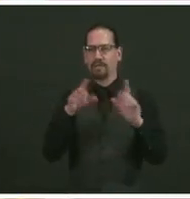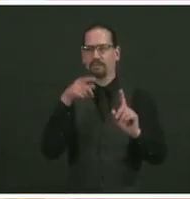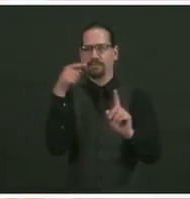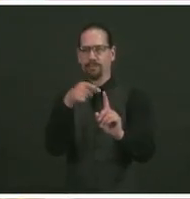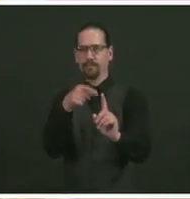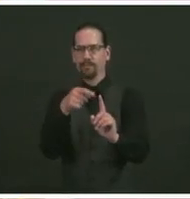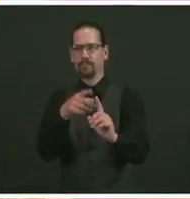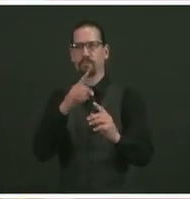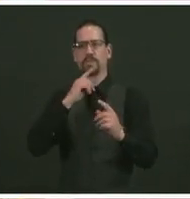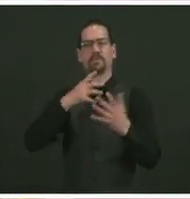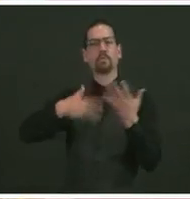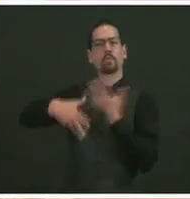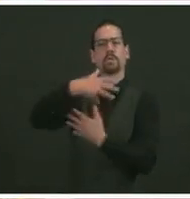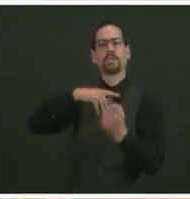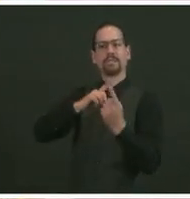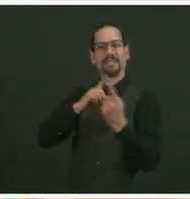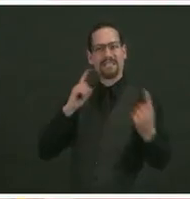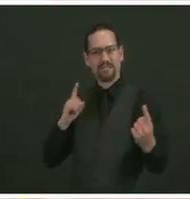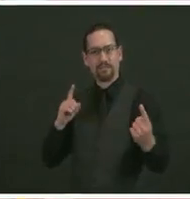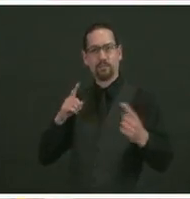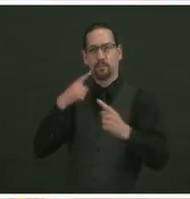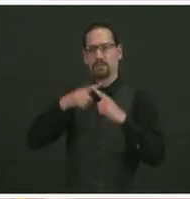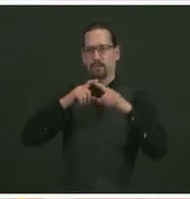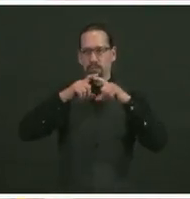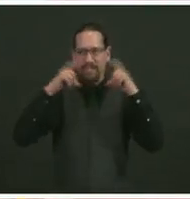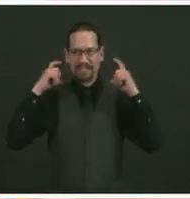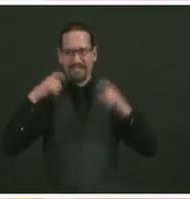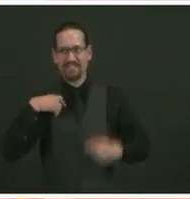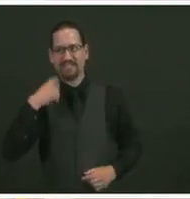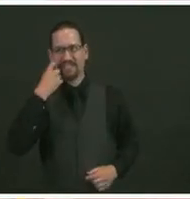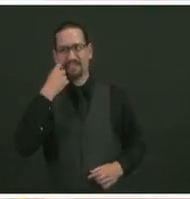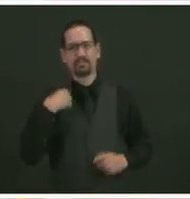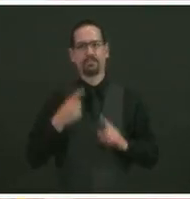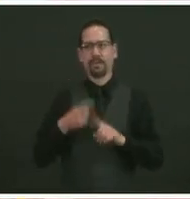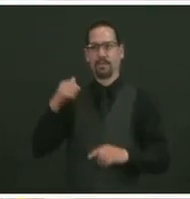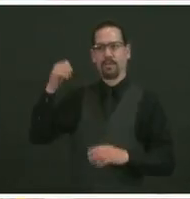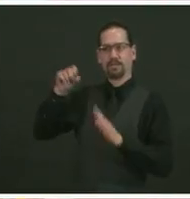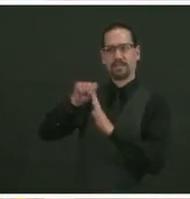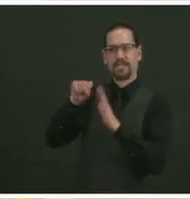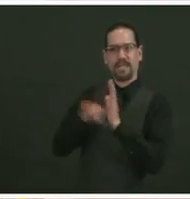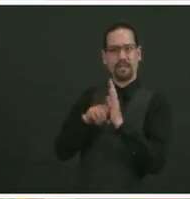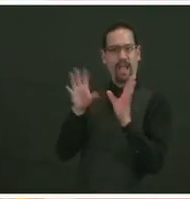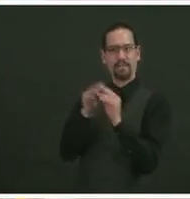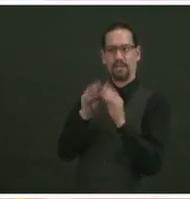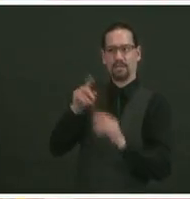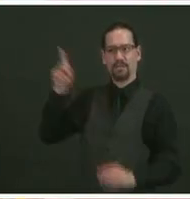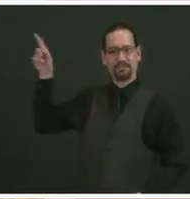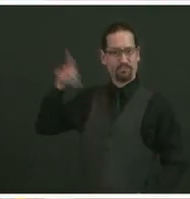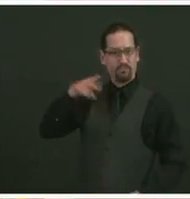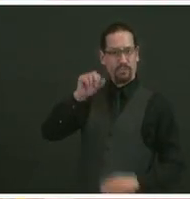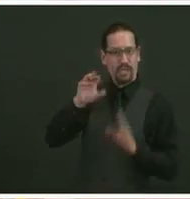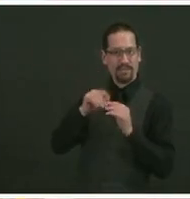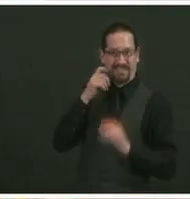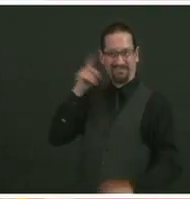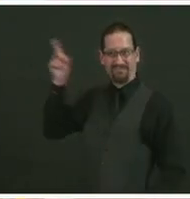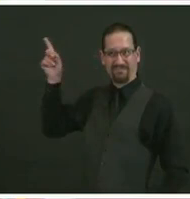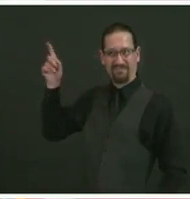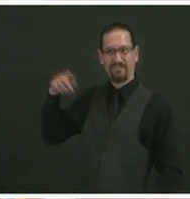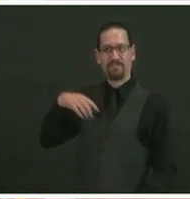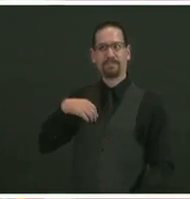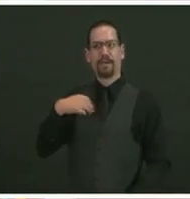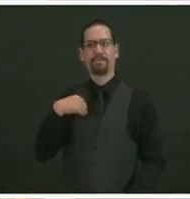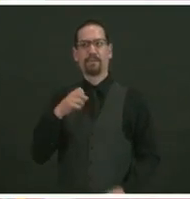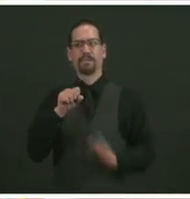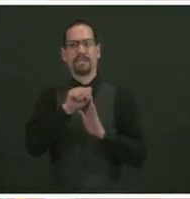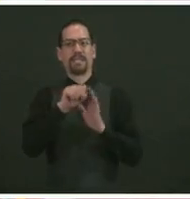and the mask? I just came from a press conference at the State House, and we had state elected leaders